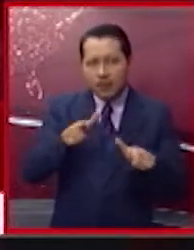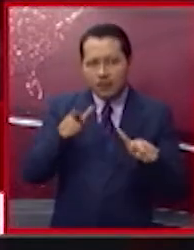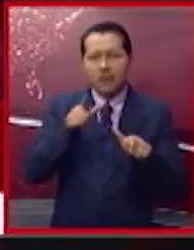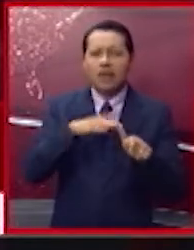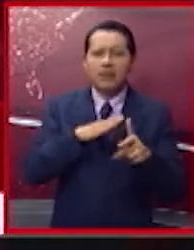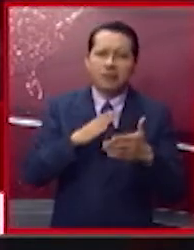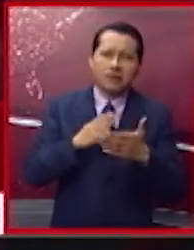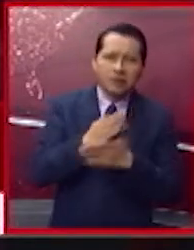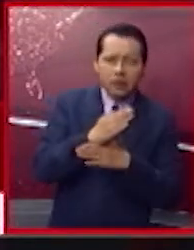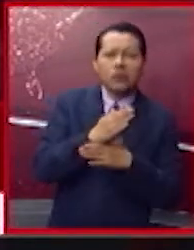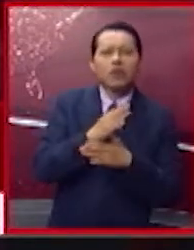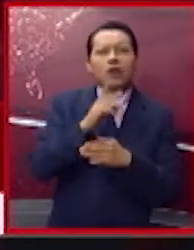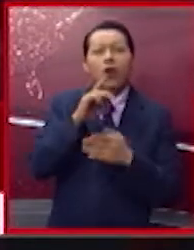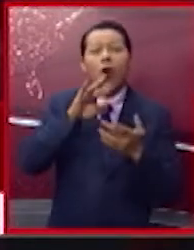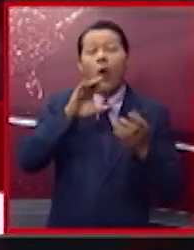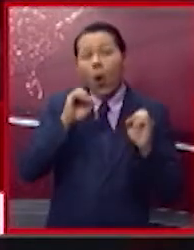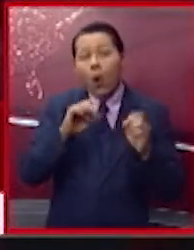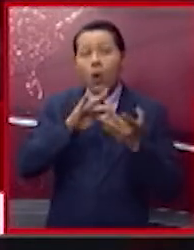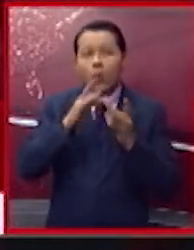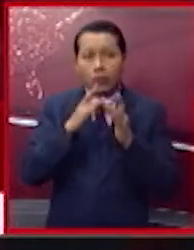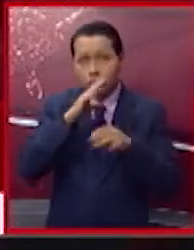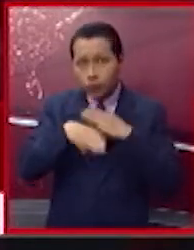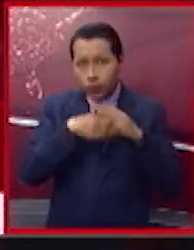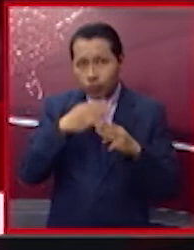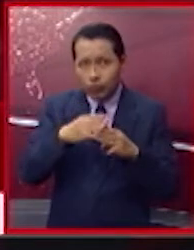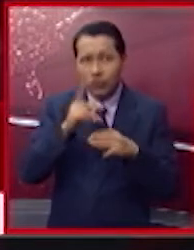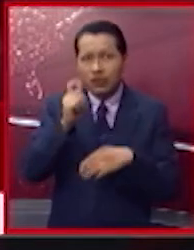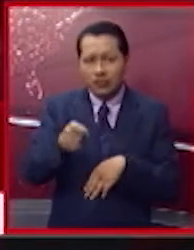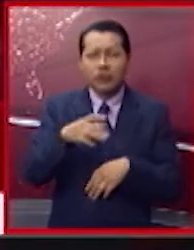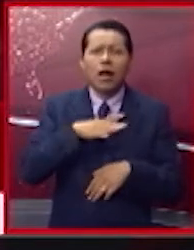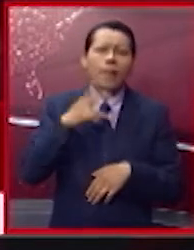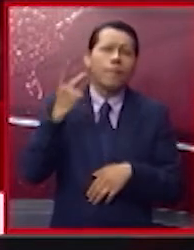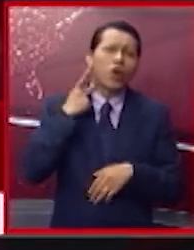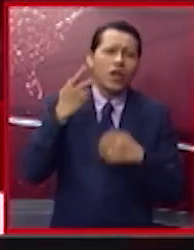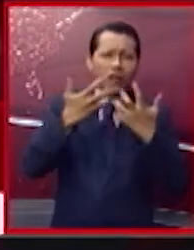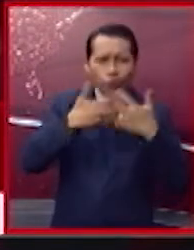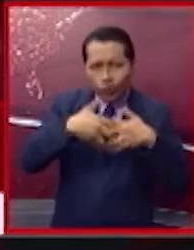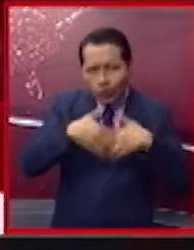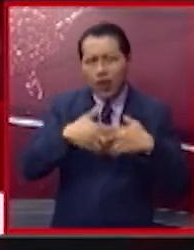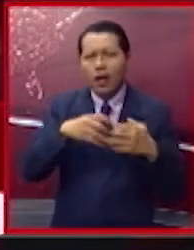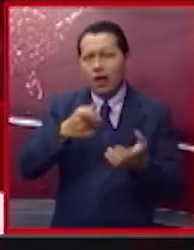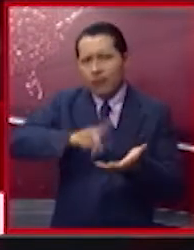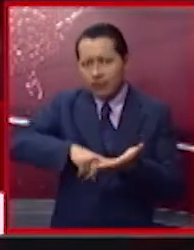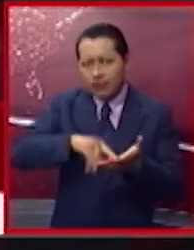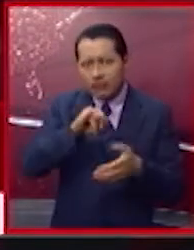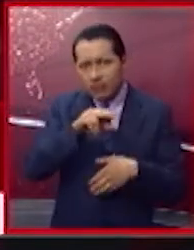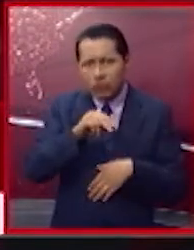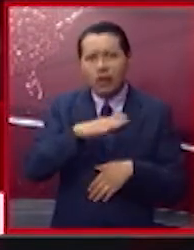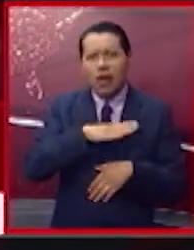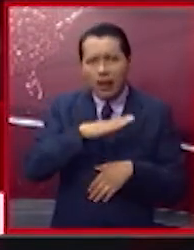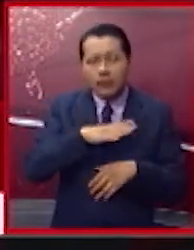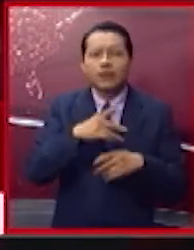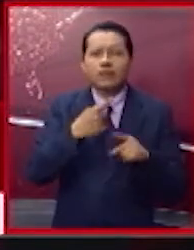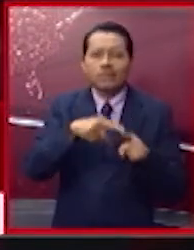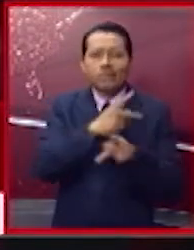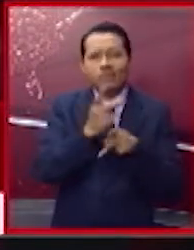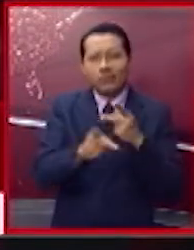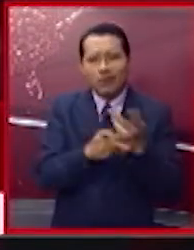about globalization versus autarky. It's about having industrial policy or not having industrial